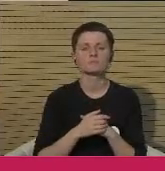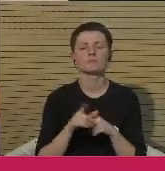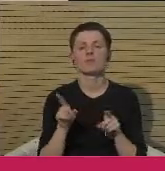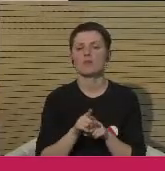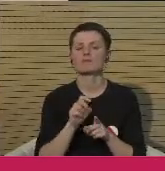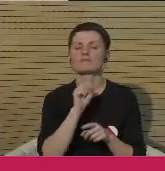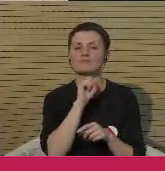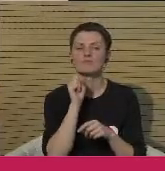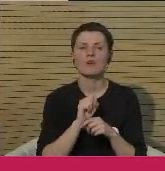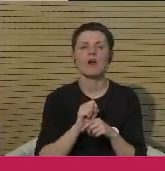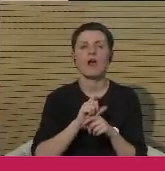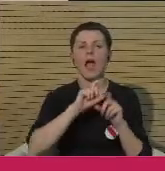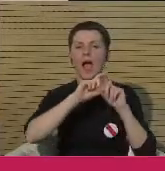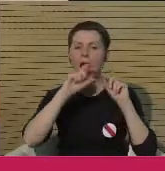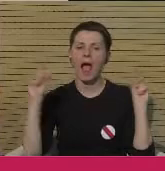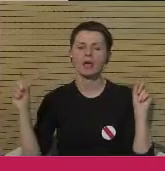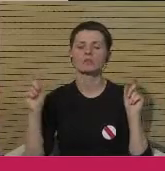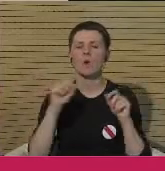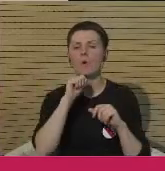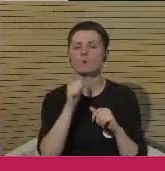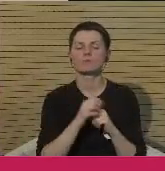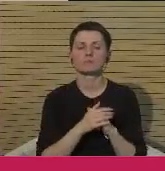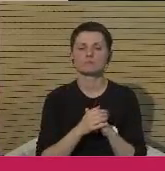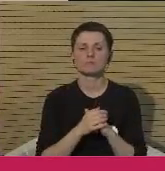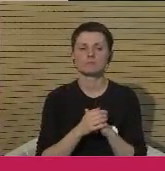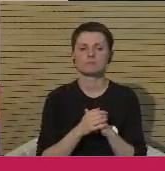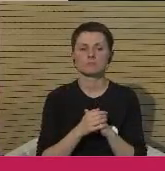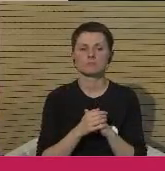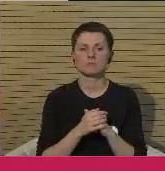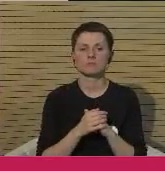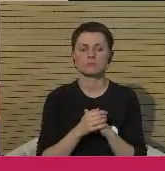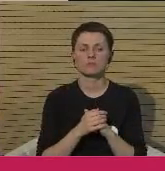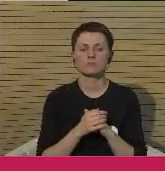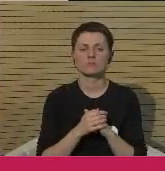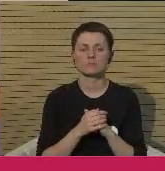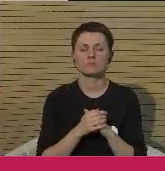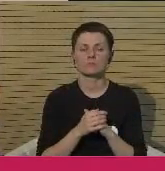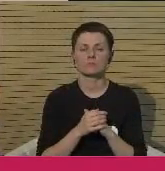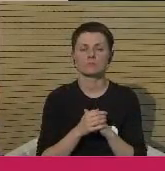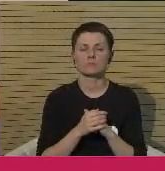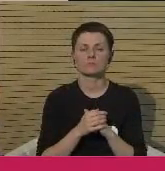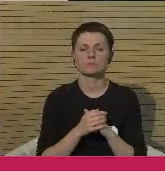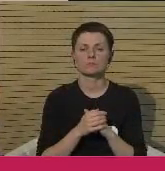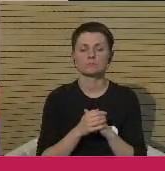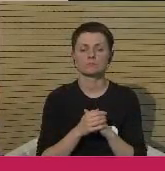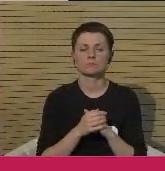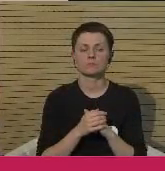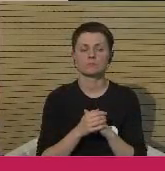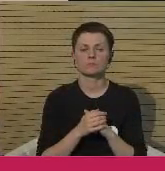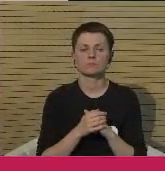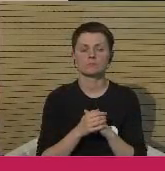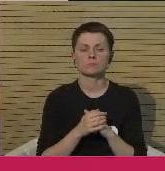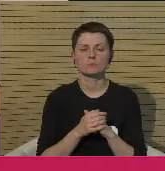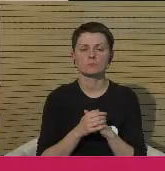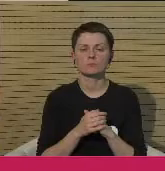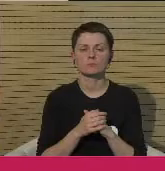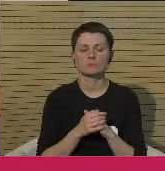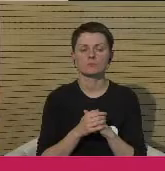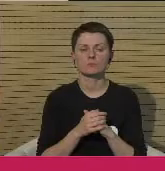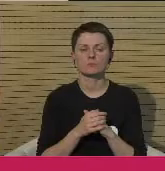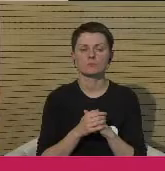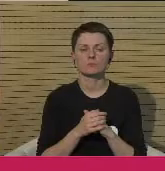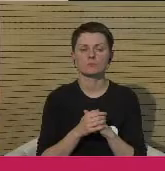It's true that we don't have EU flags or pro-European mottos in our meetings, in our